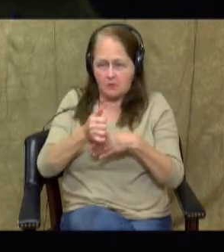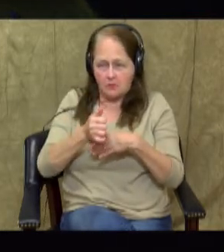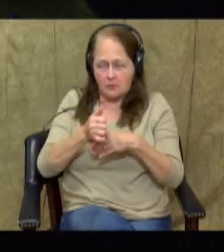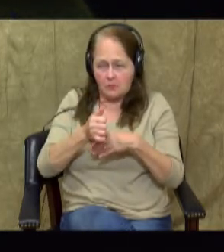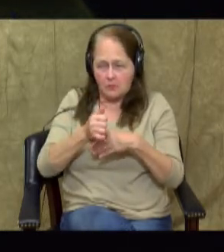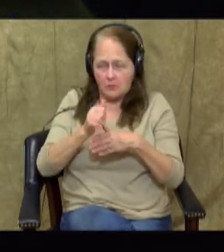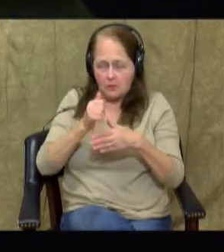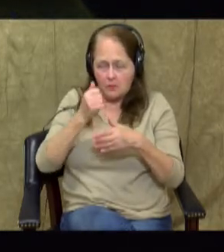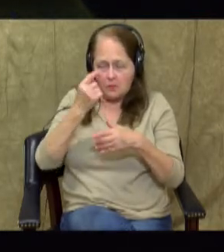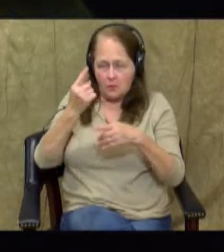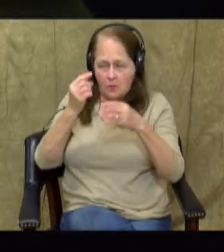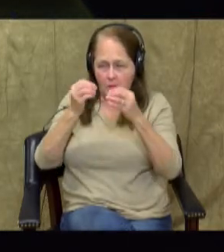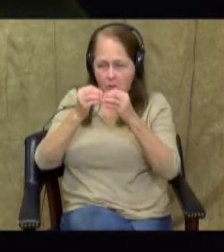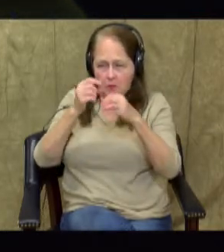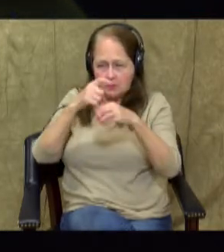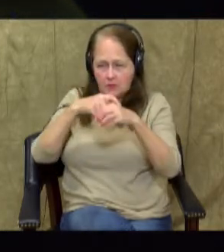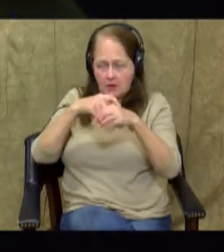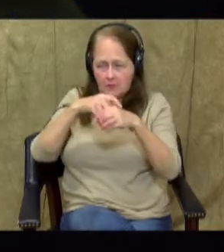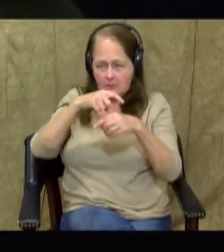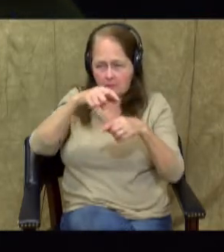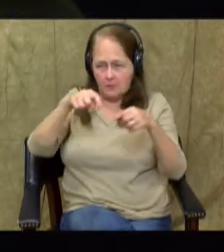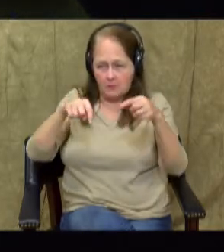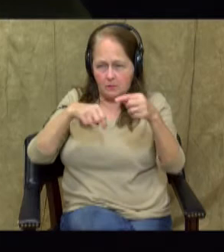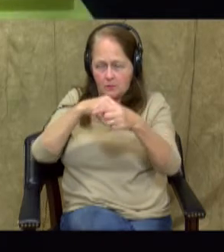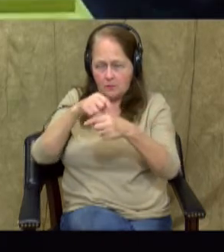Let's rotate one more time.